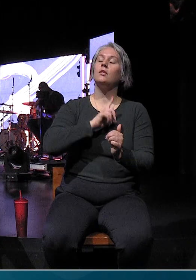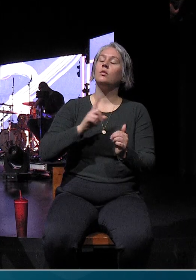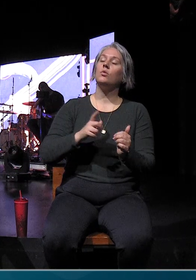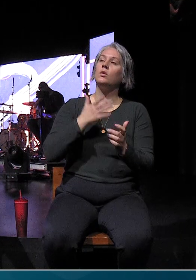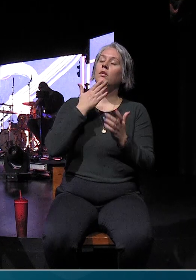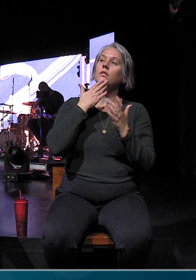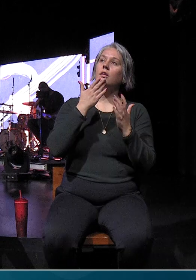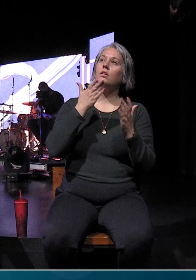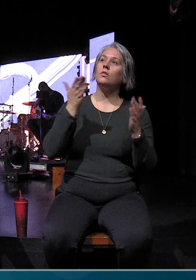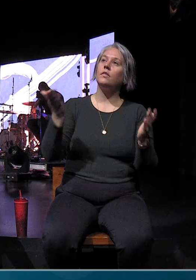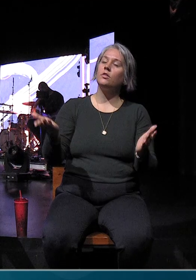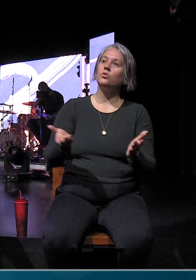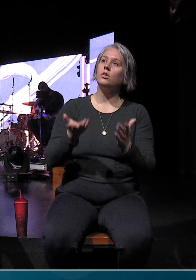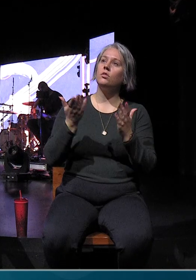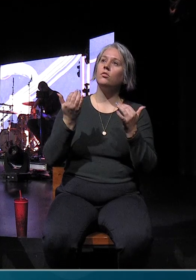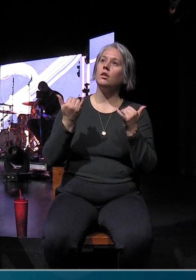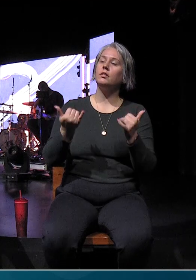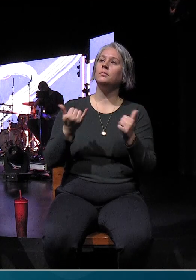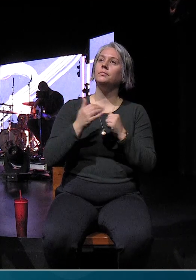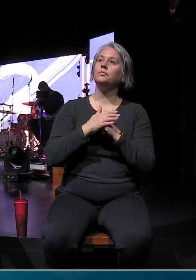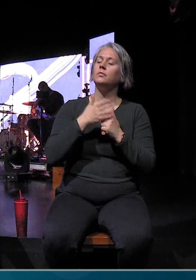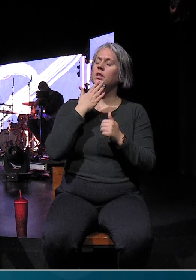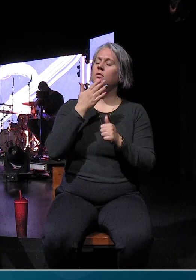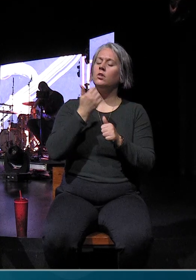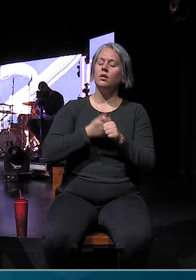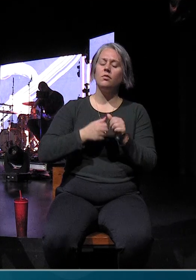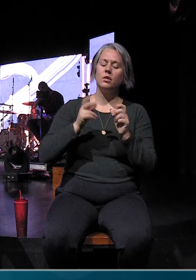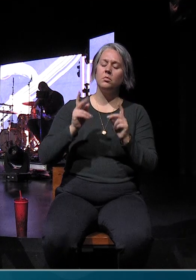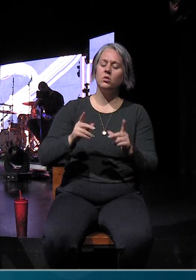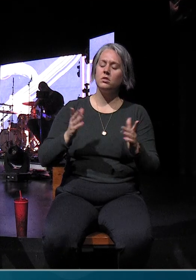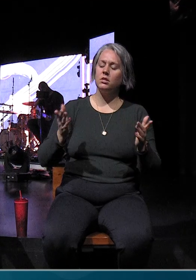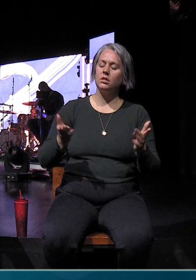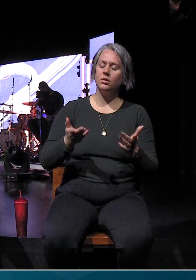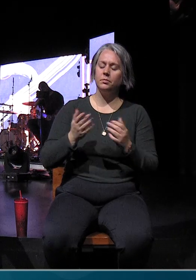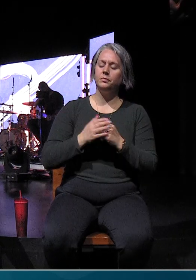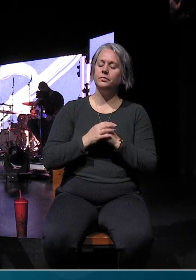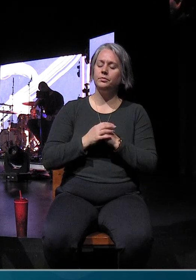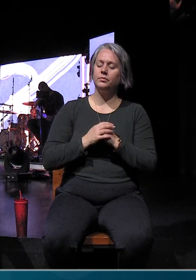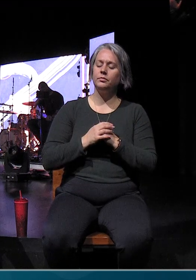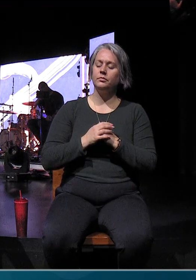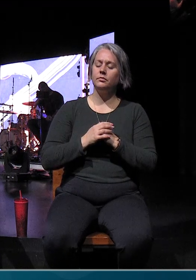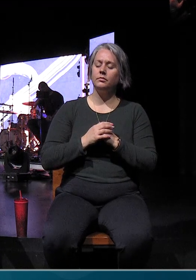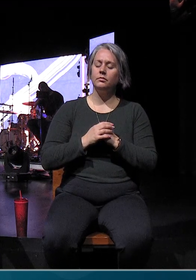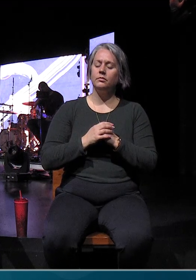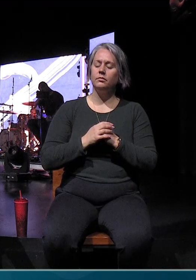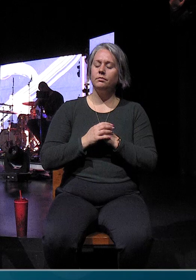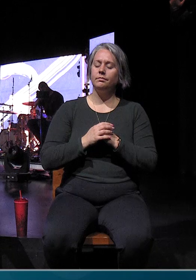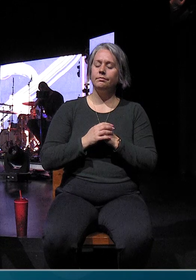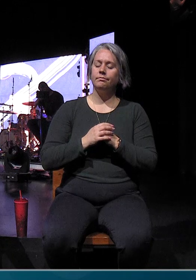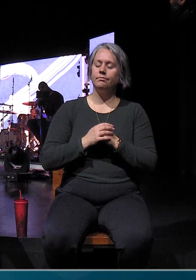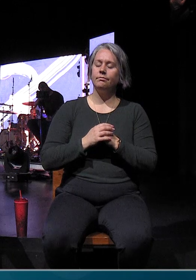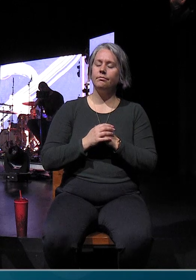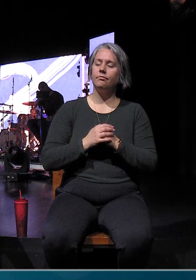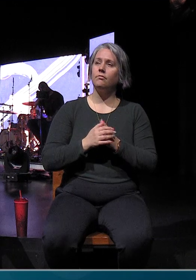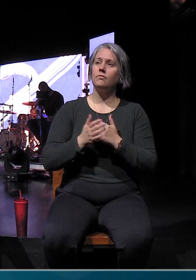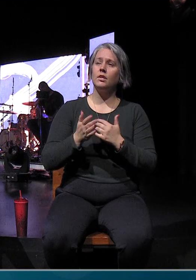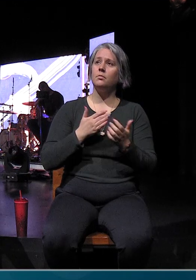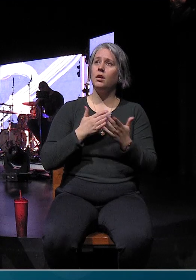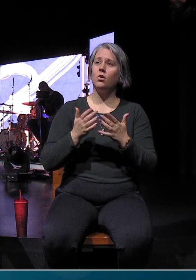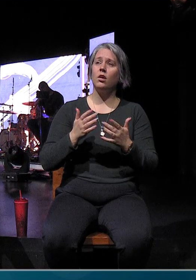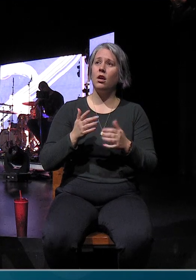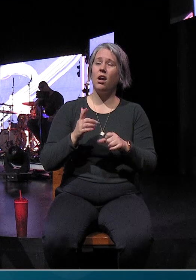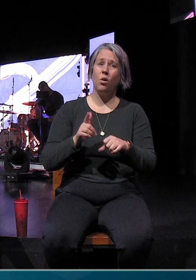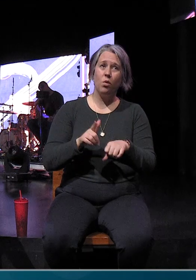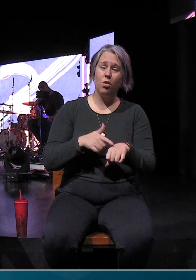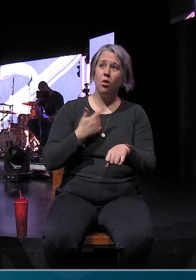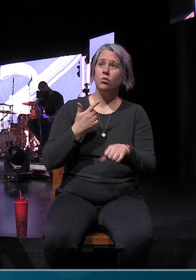meeting us right where we are. God, I thank you for every person here today. God, no matter how long we've been a Christian, no matter